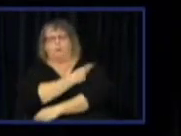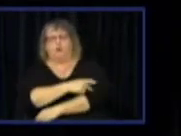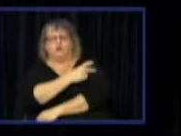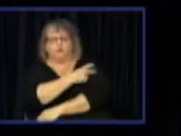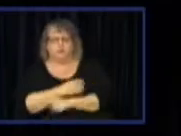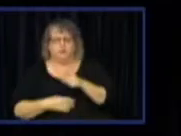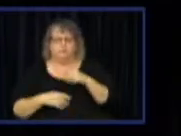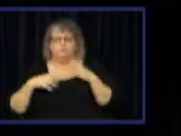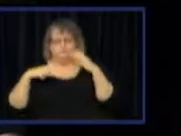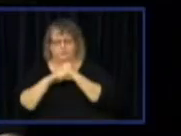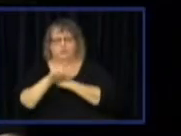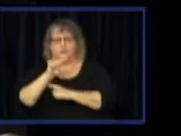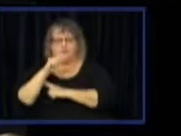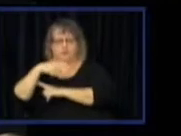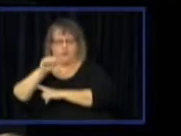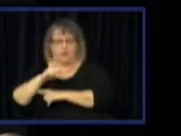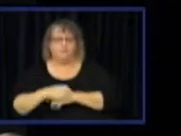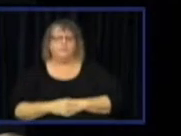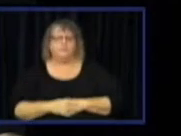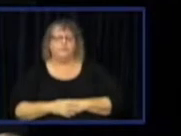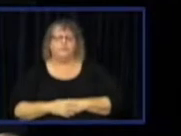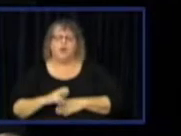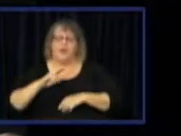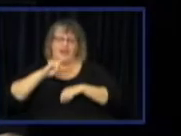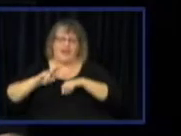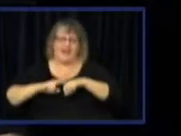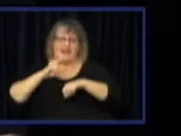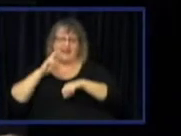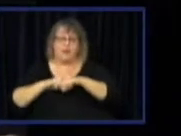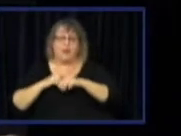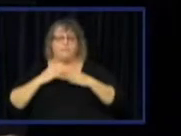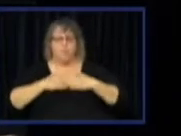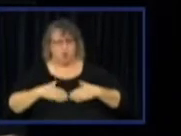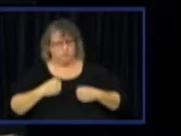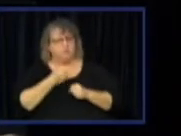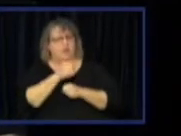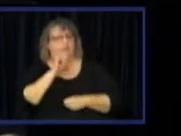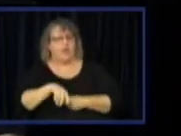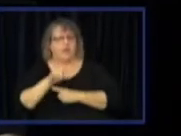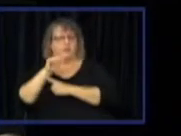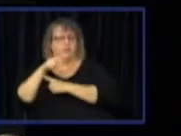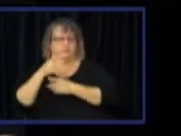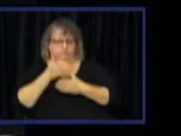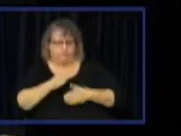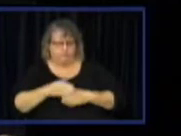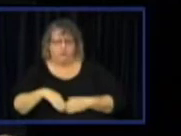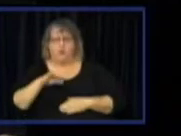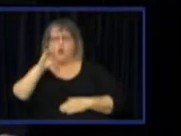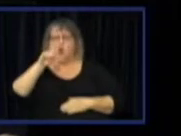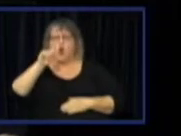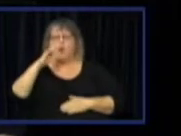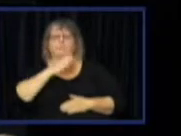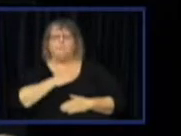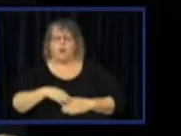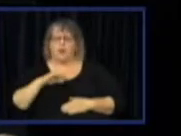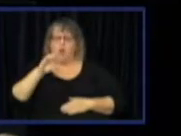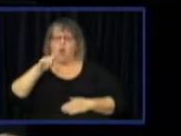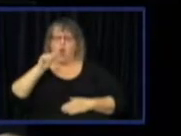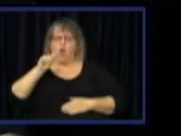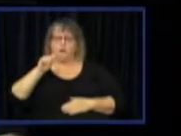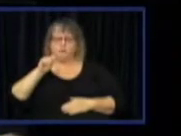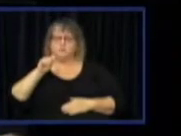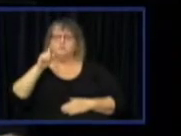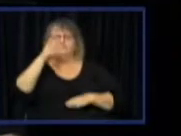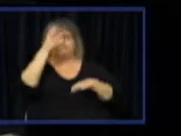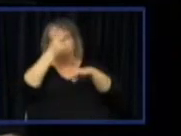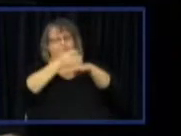is TPA. It's actually a naturally occurring chemical in the body that breaks down clots. And it's given as an